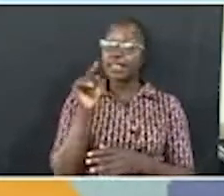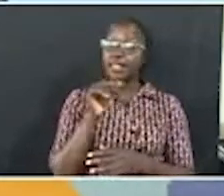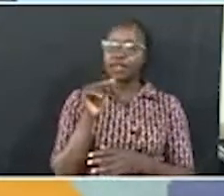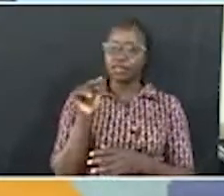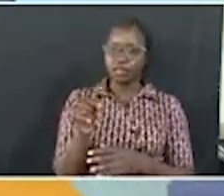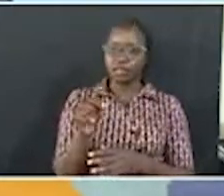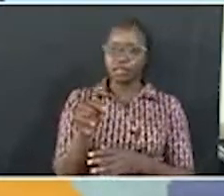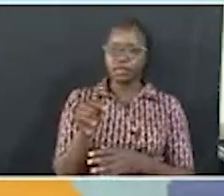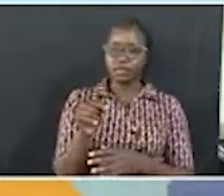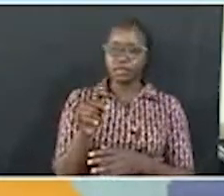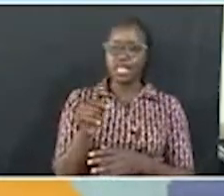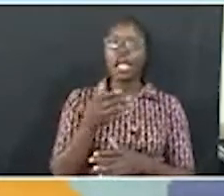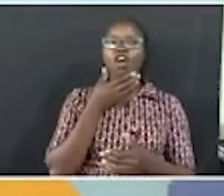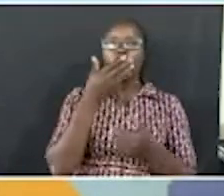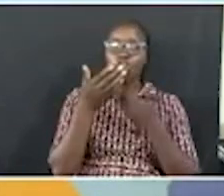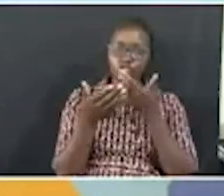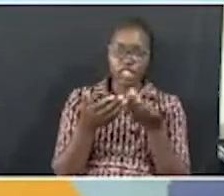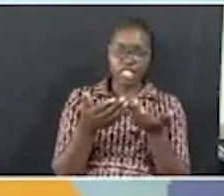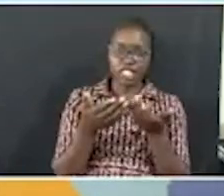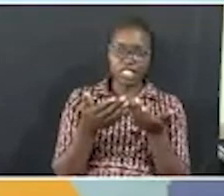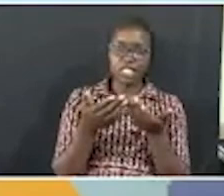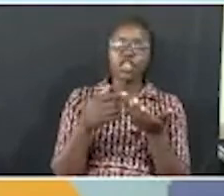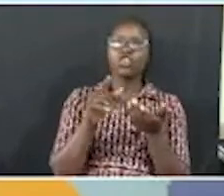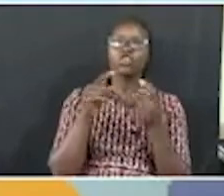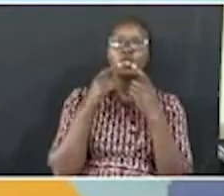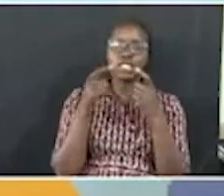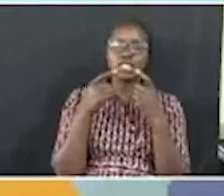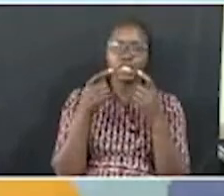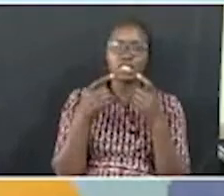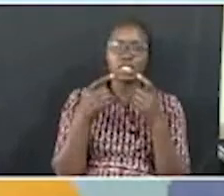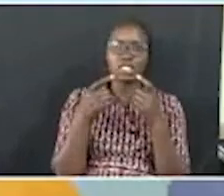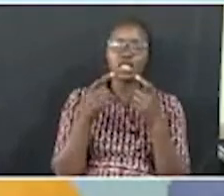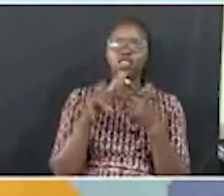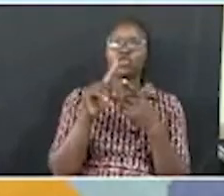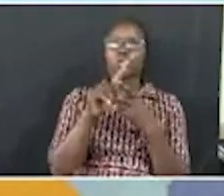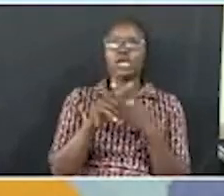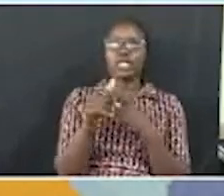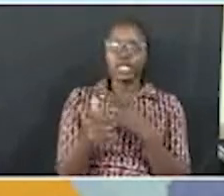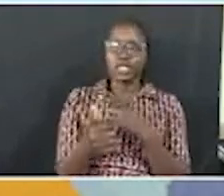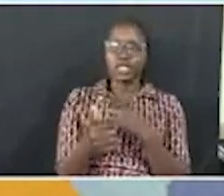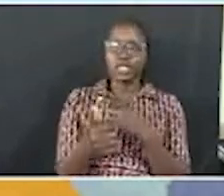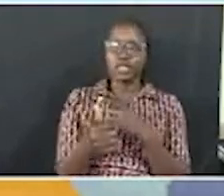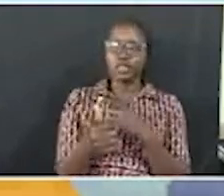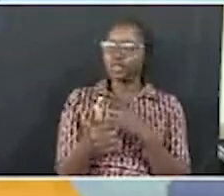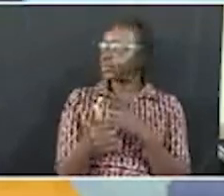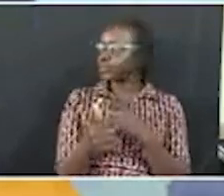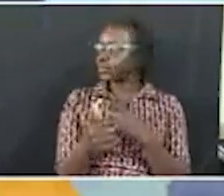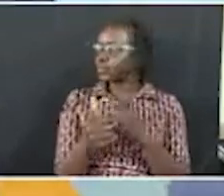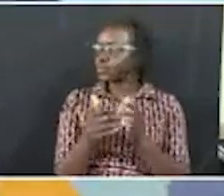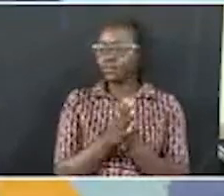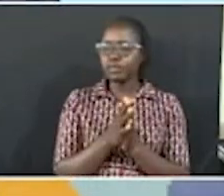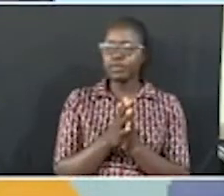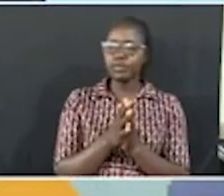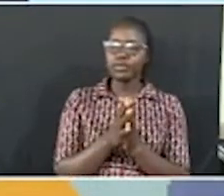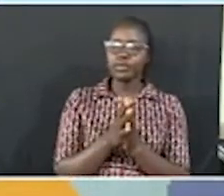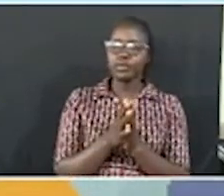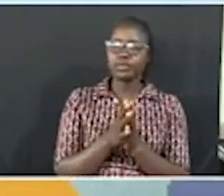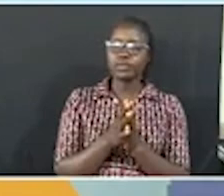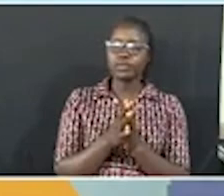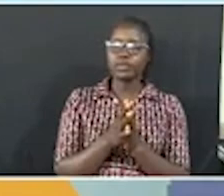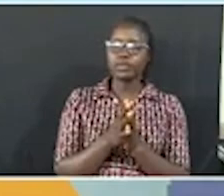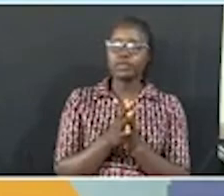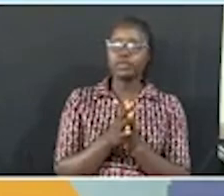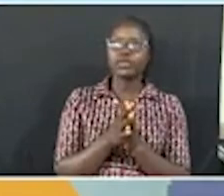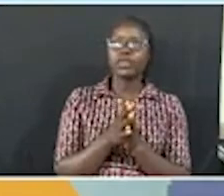therefore, confess your sins to one another. Then in parentheses,